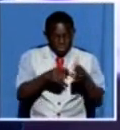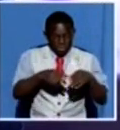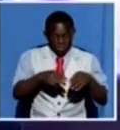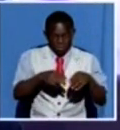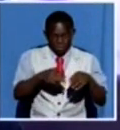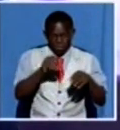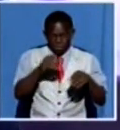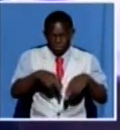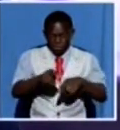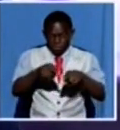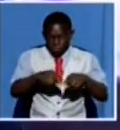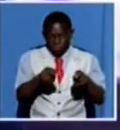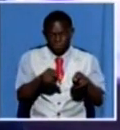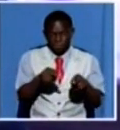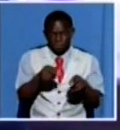Karabo Road, the